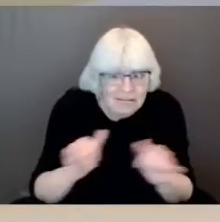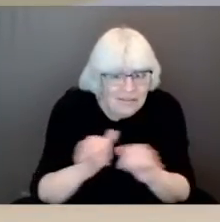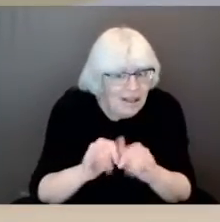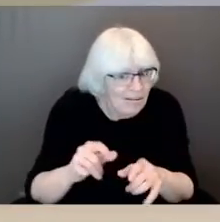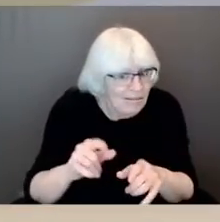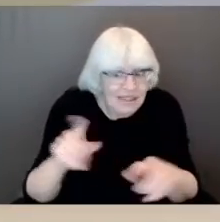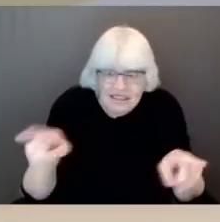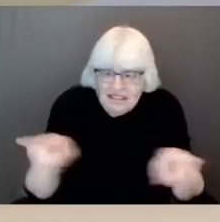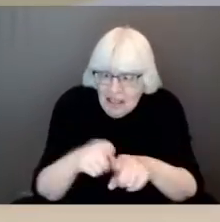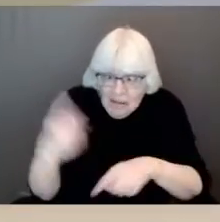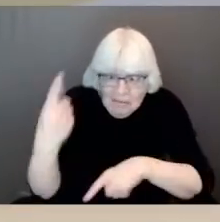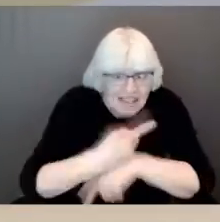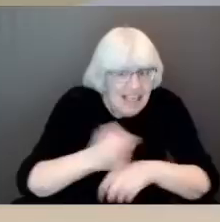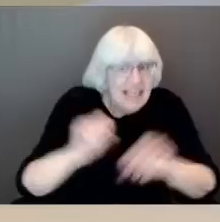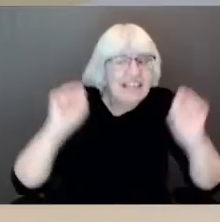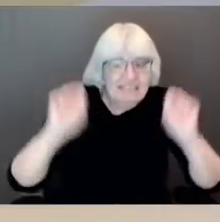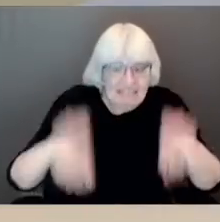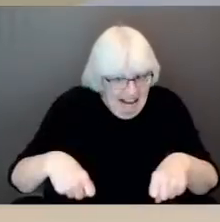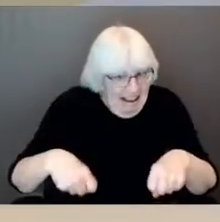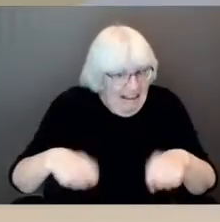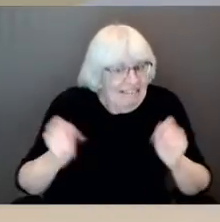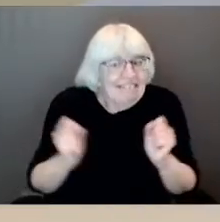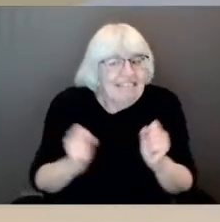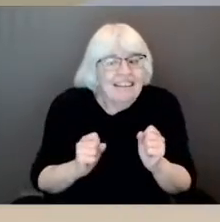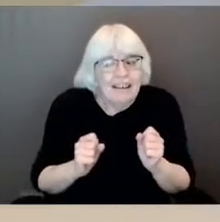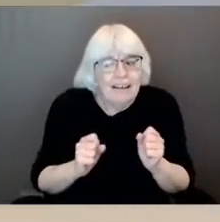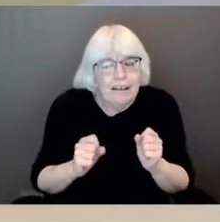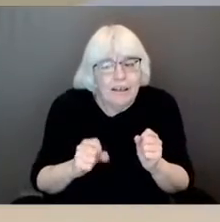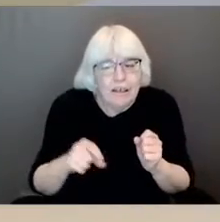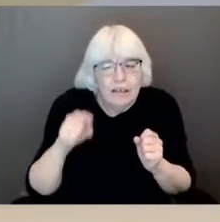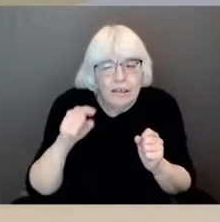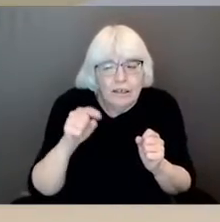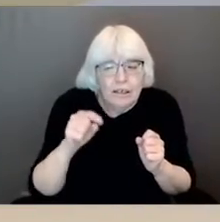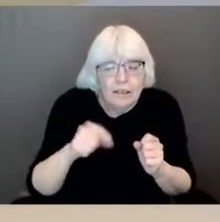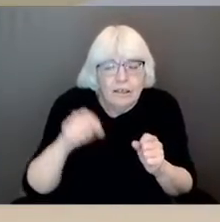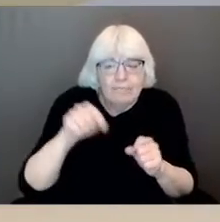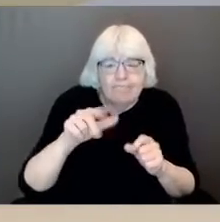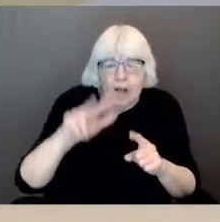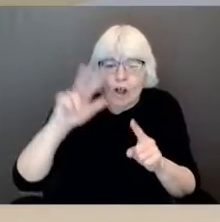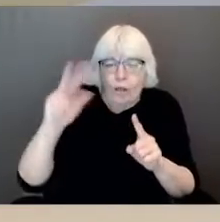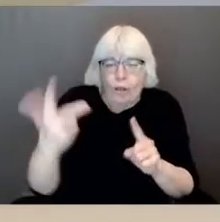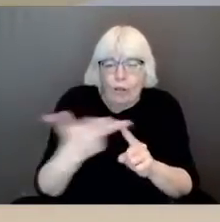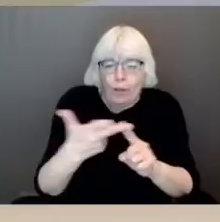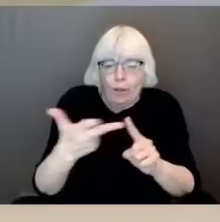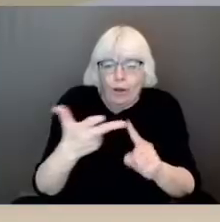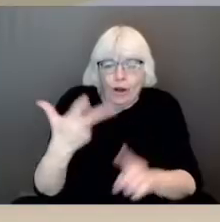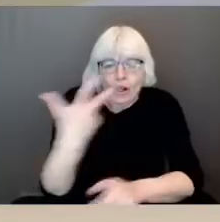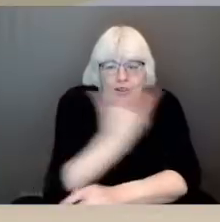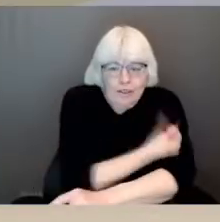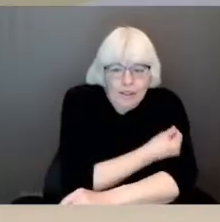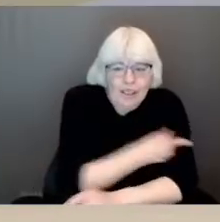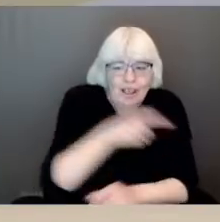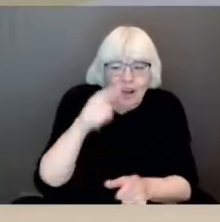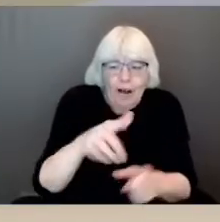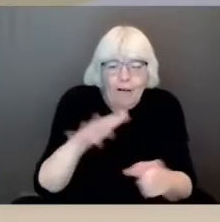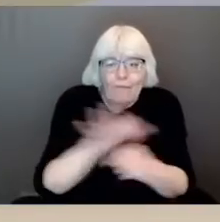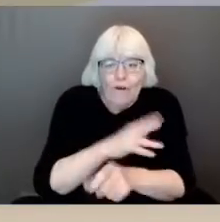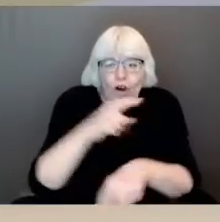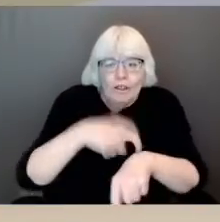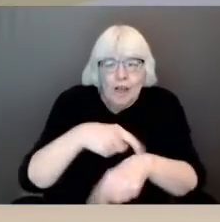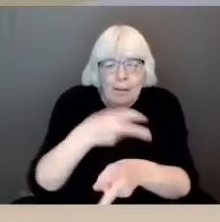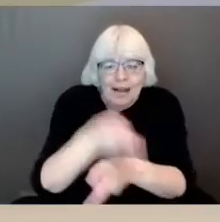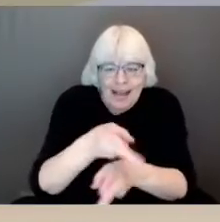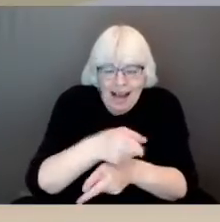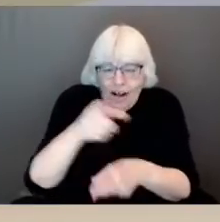you mentioned 3rd booster shots for long-term care residents. Mm-hmm. Are other groups, is that the 3rd booster shot going to be expanded